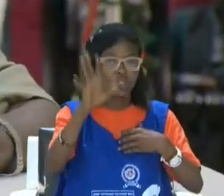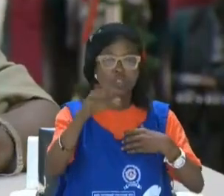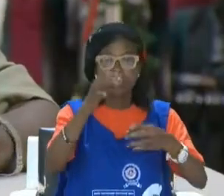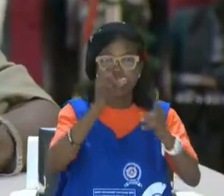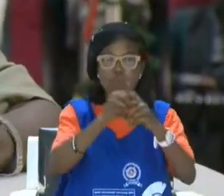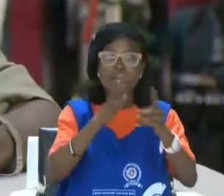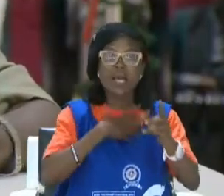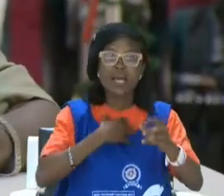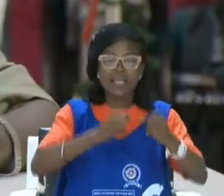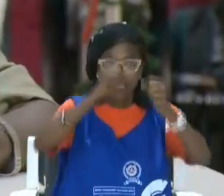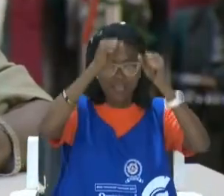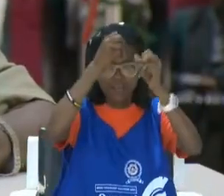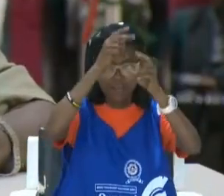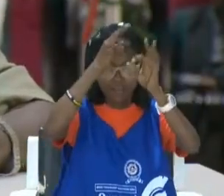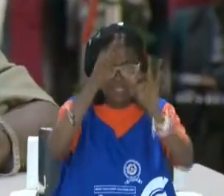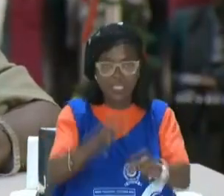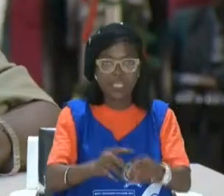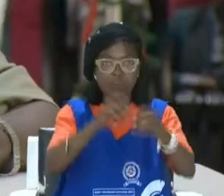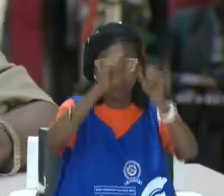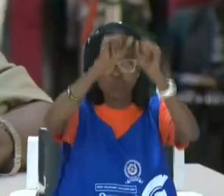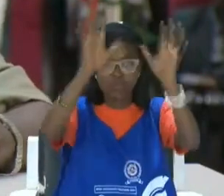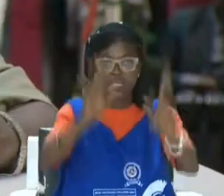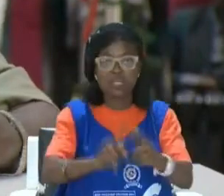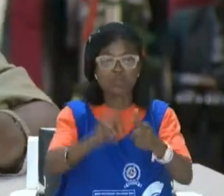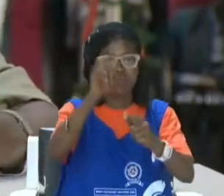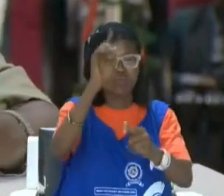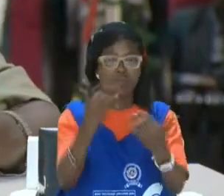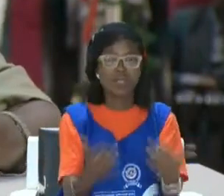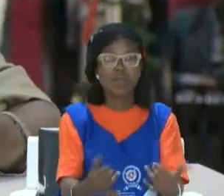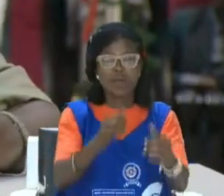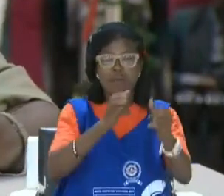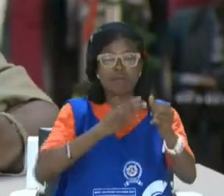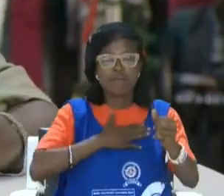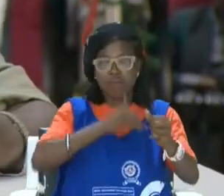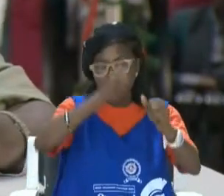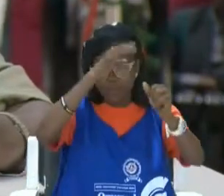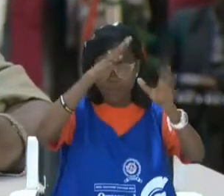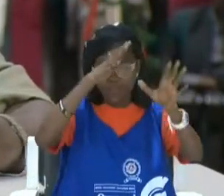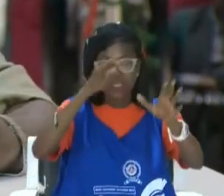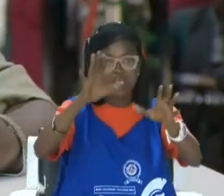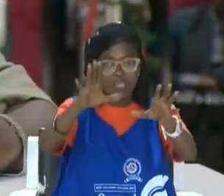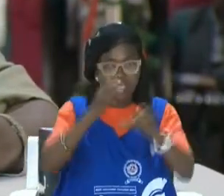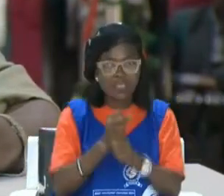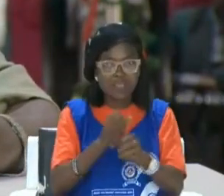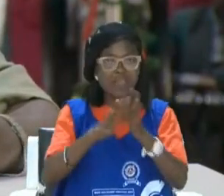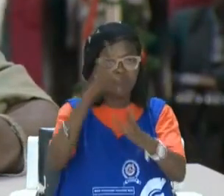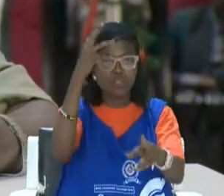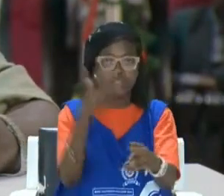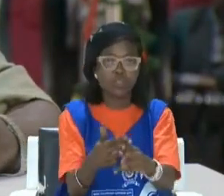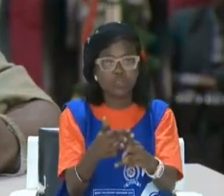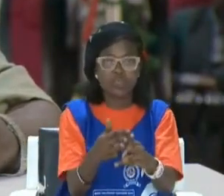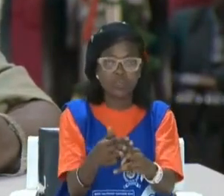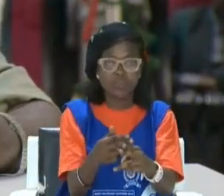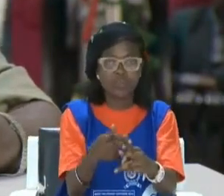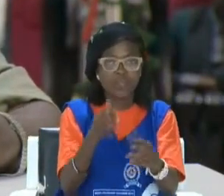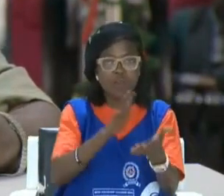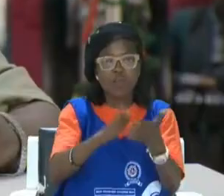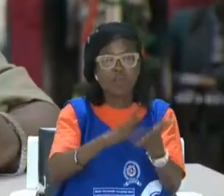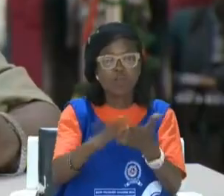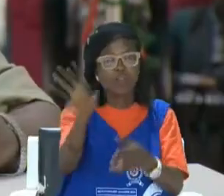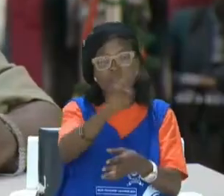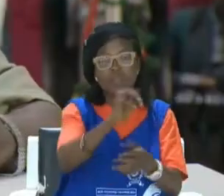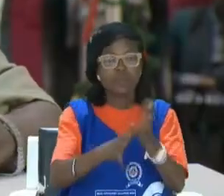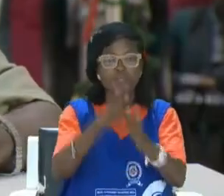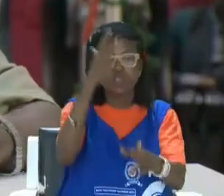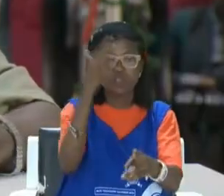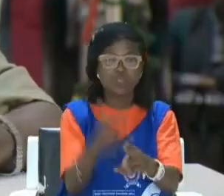to surrender their life to you now. Father, please receive them in Jesus' name. Forgive them in